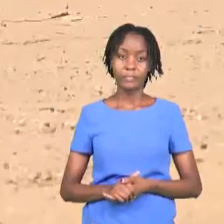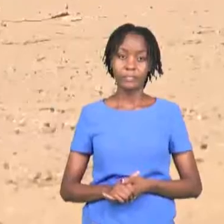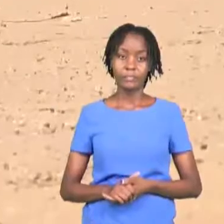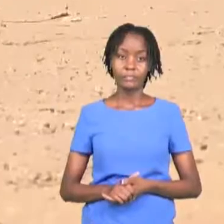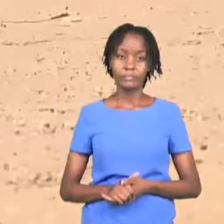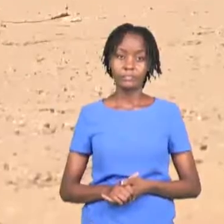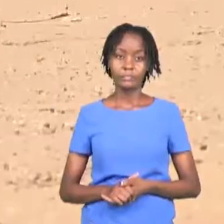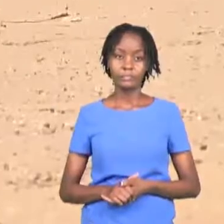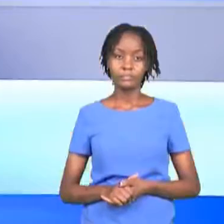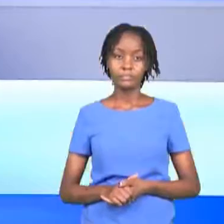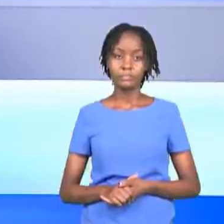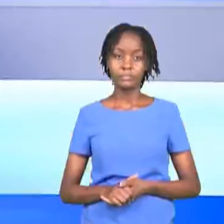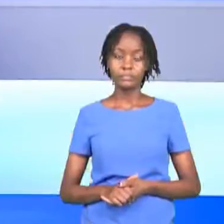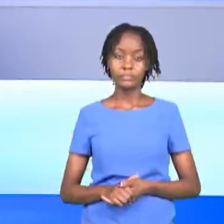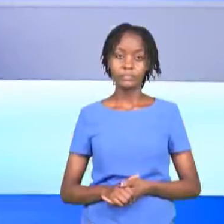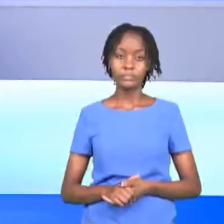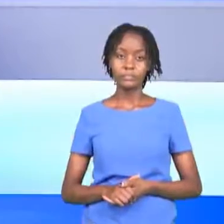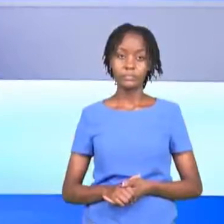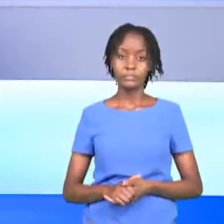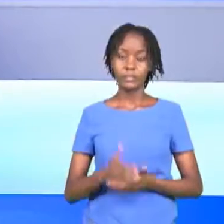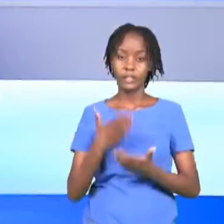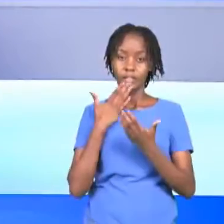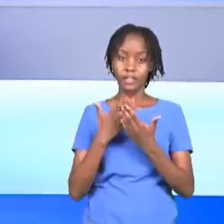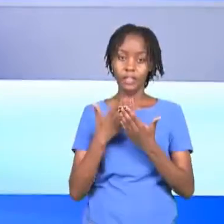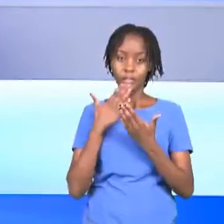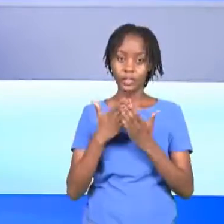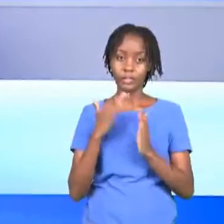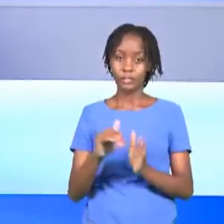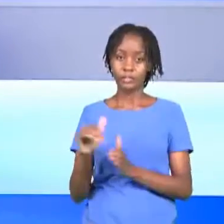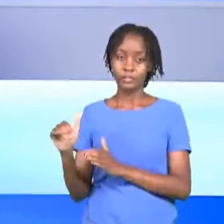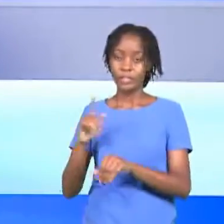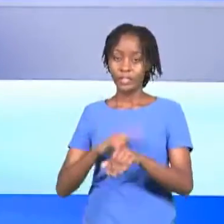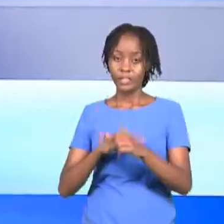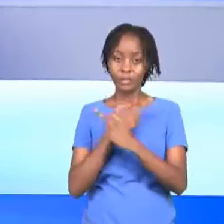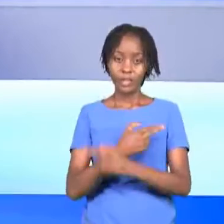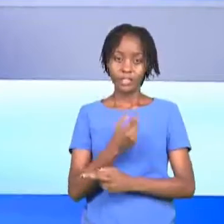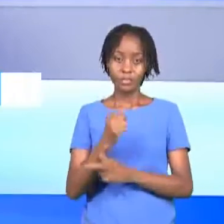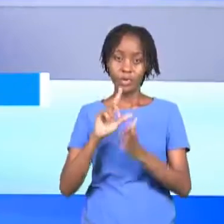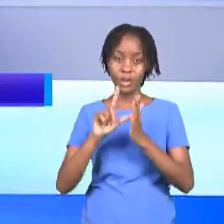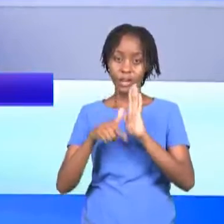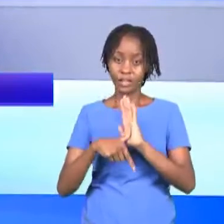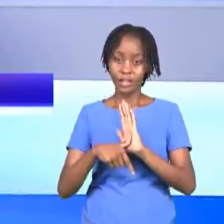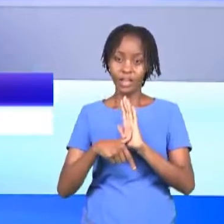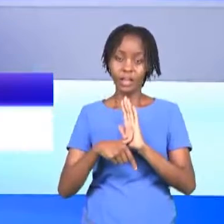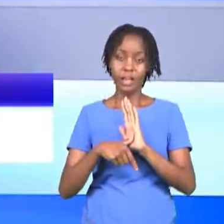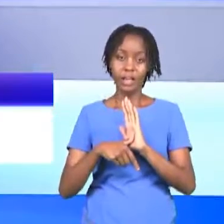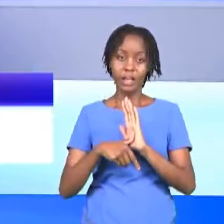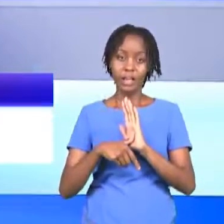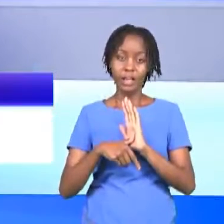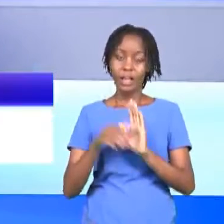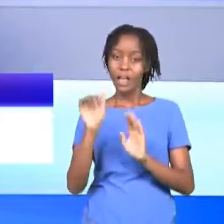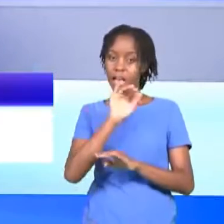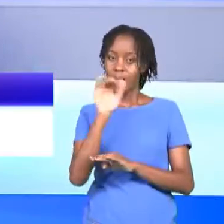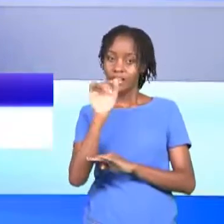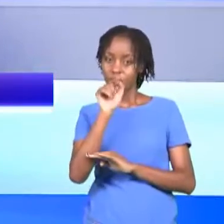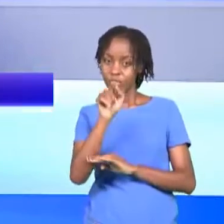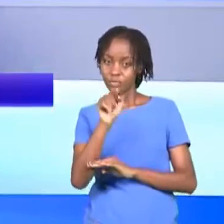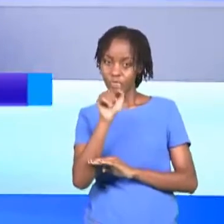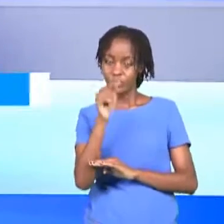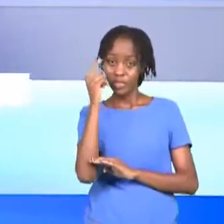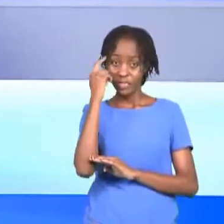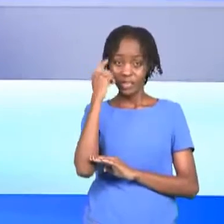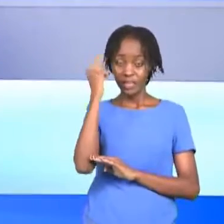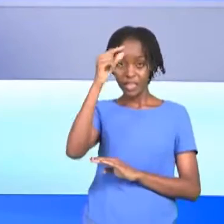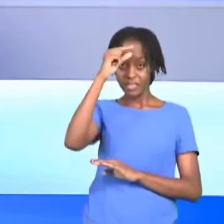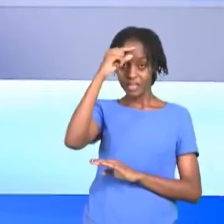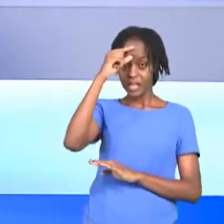for Switch TV. Thank you, Hadia. Now we are taking a short break, but before we do so, I asked you earlier on, do you think the government